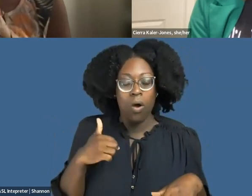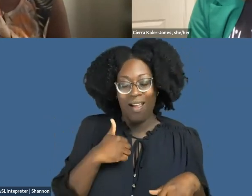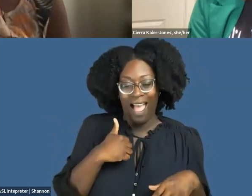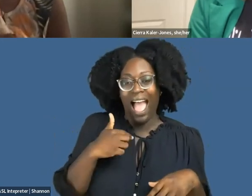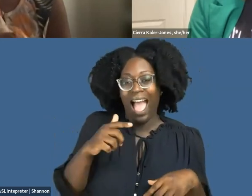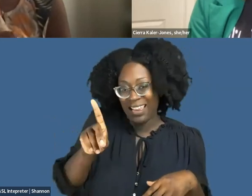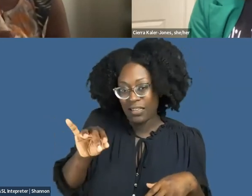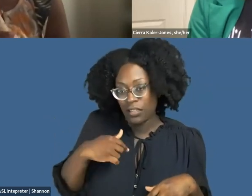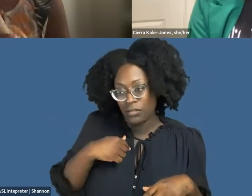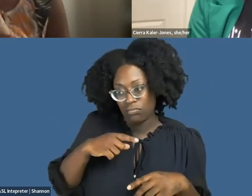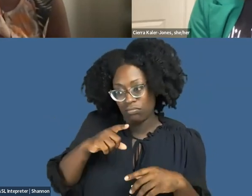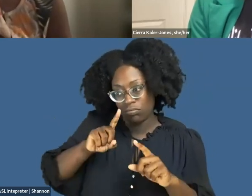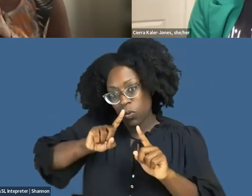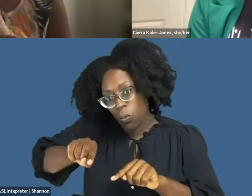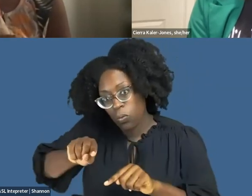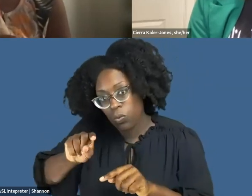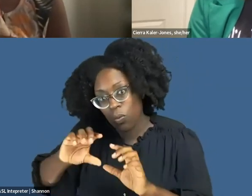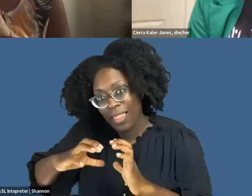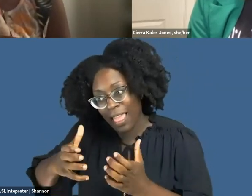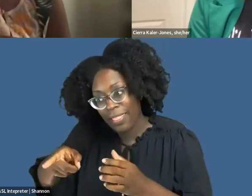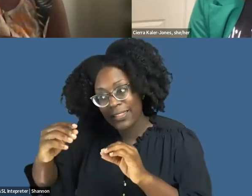it is an interesting time to be sure, right?